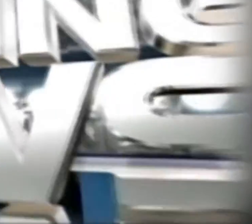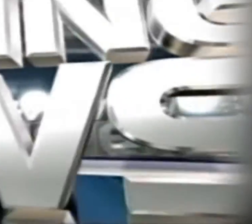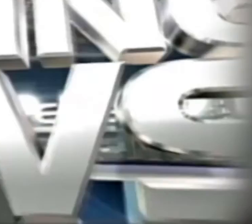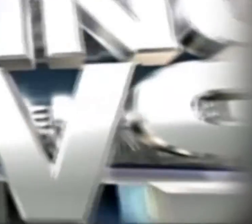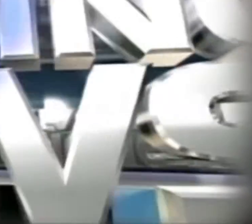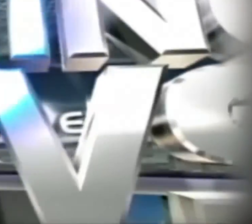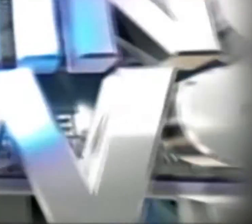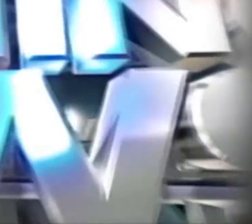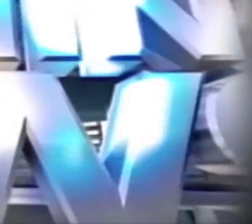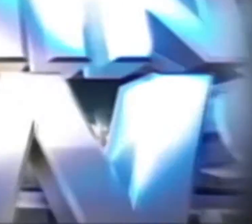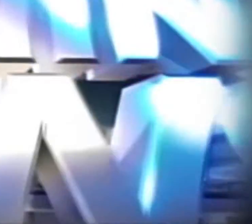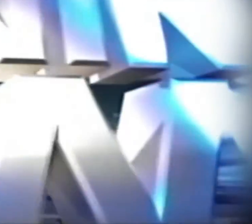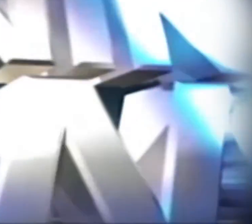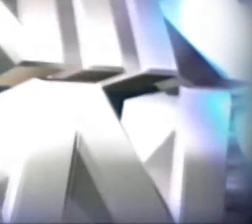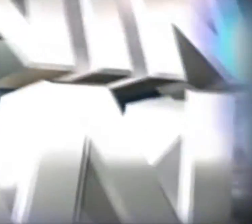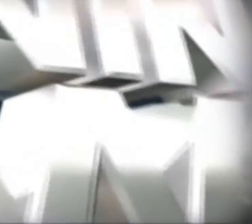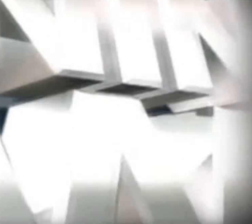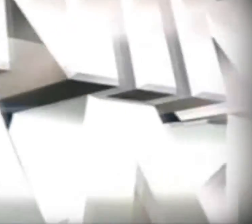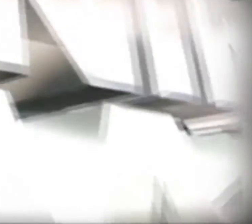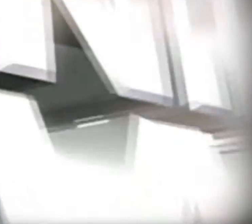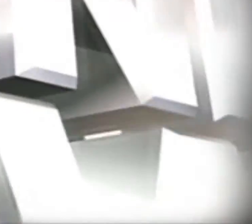News.